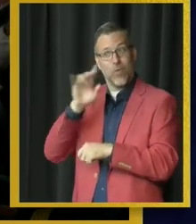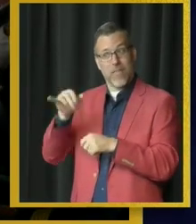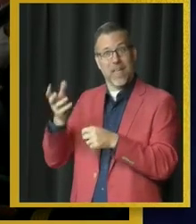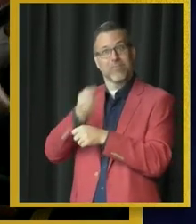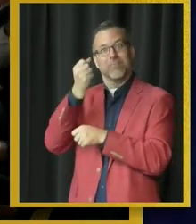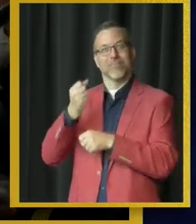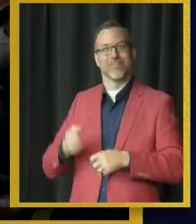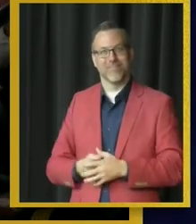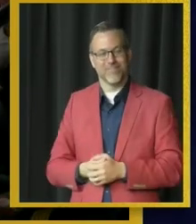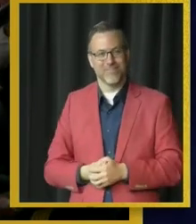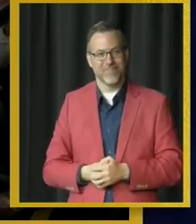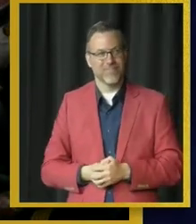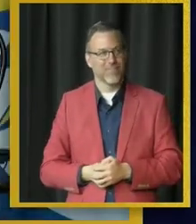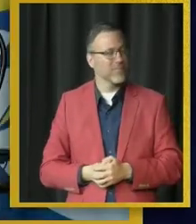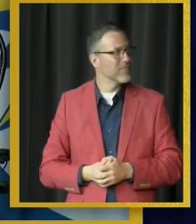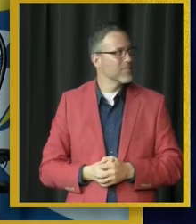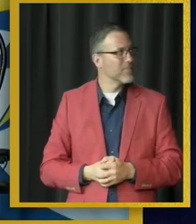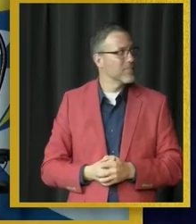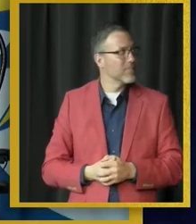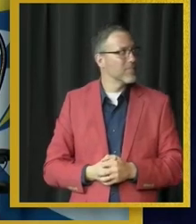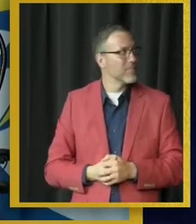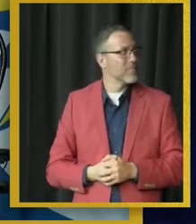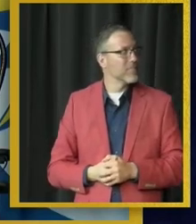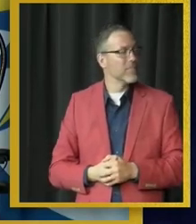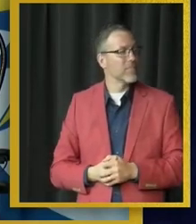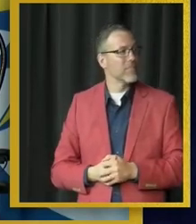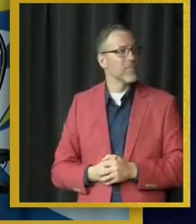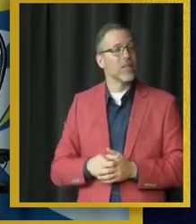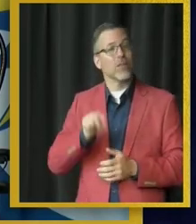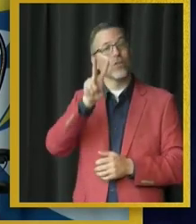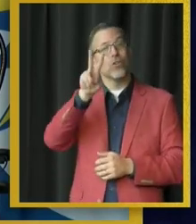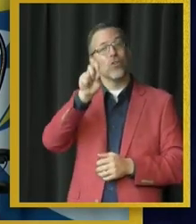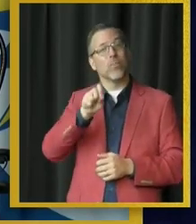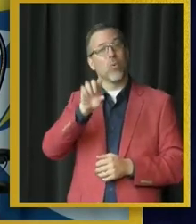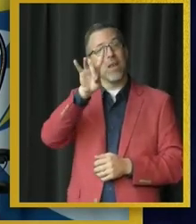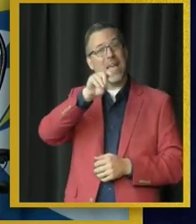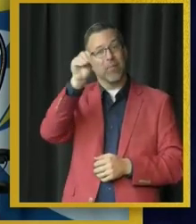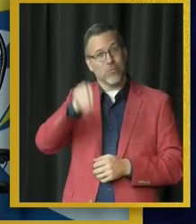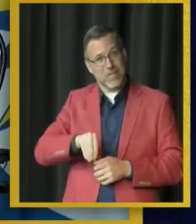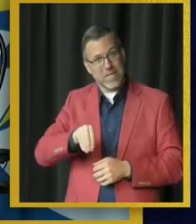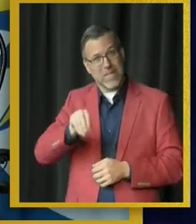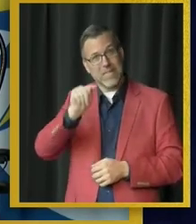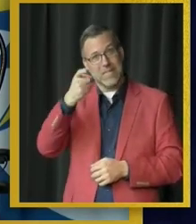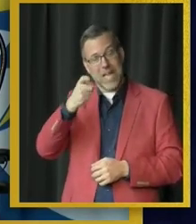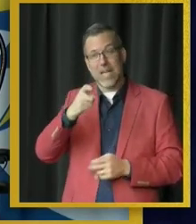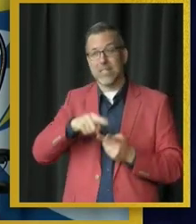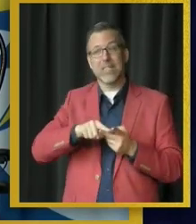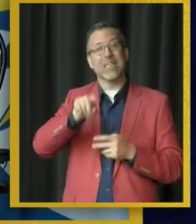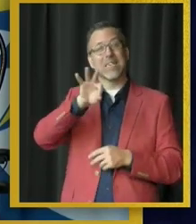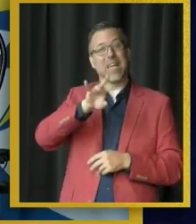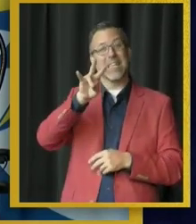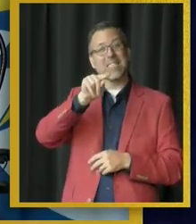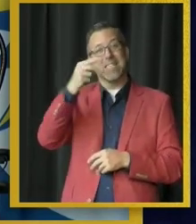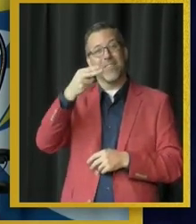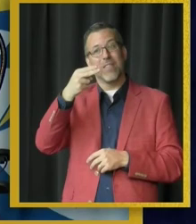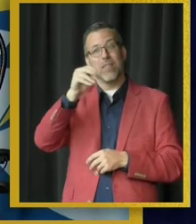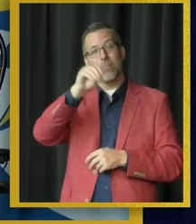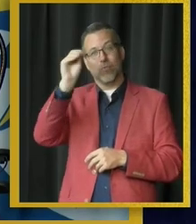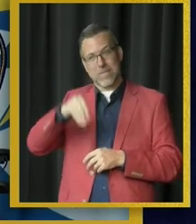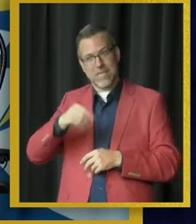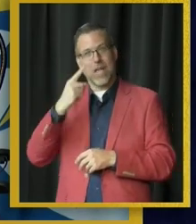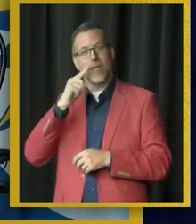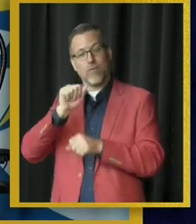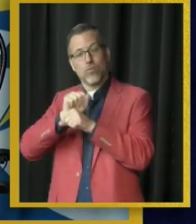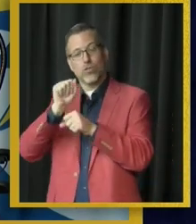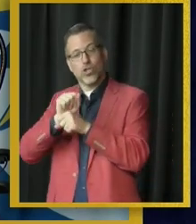Yes. Our unemployment rate is a mere 2.8%. We're in the 97th percentile in the country for